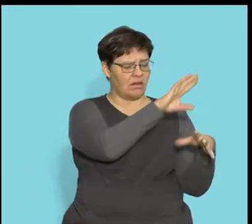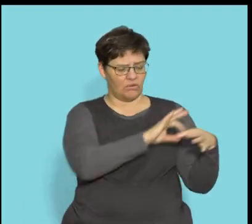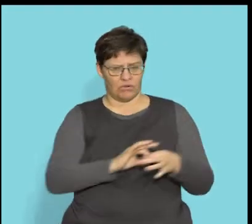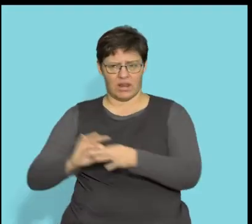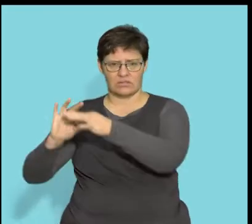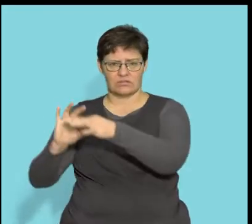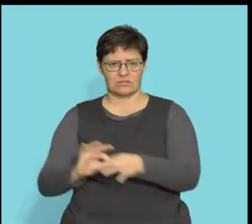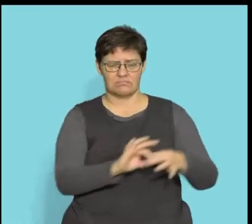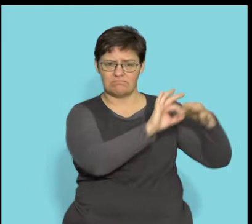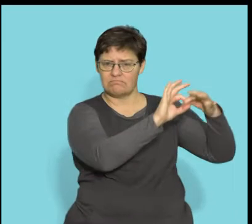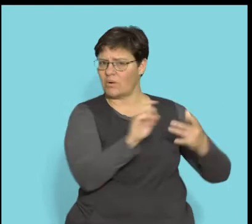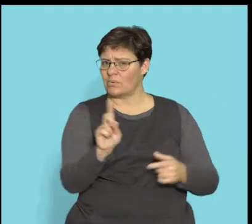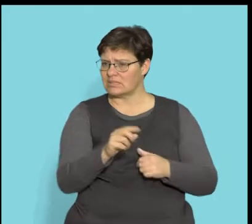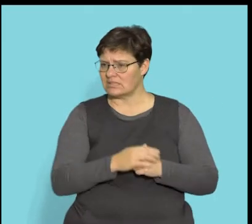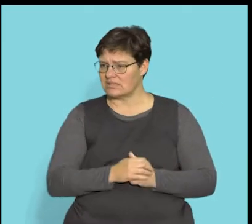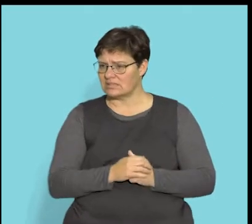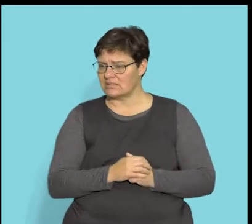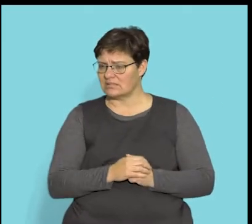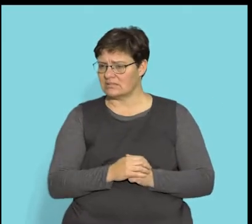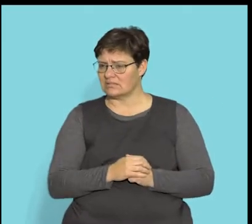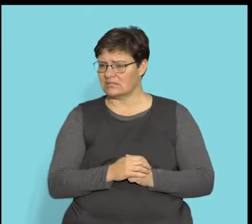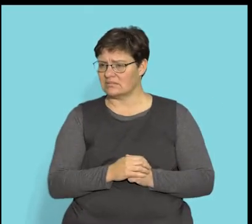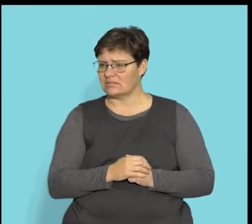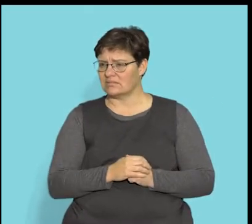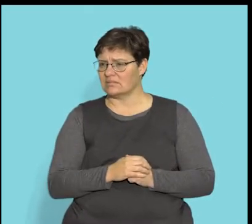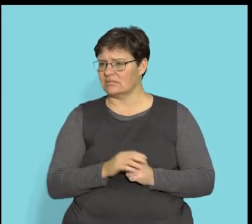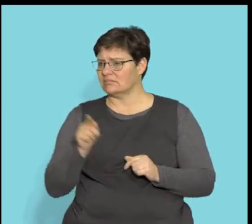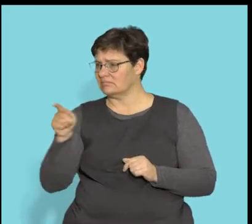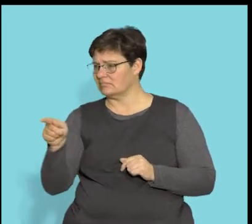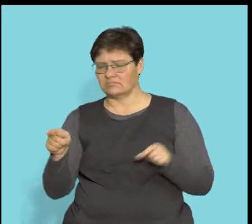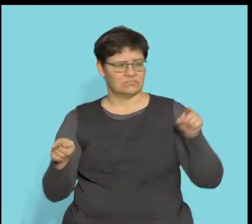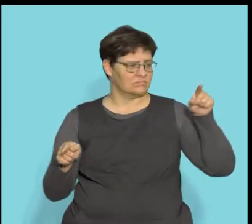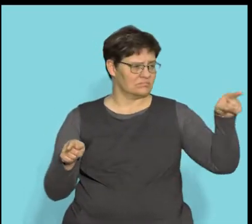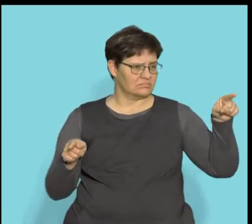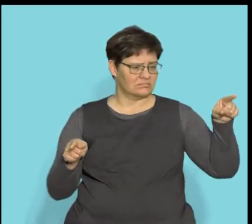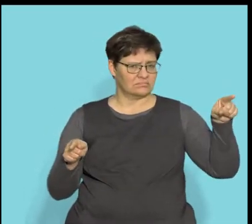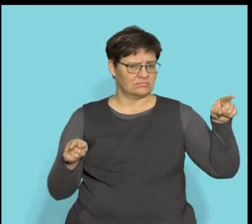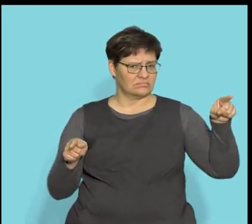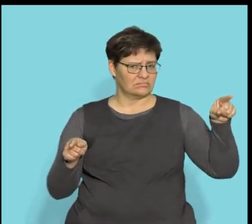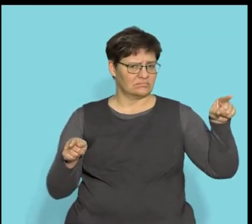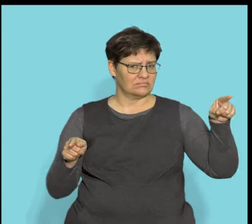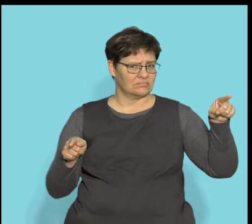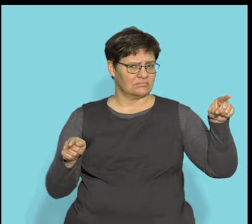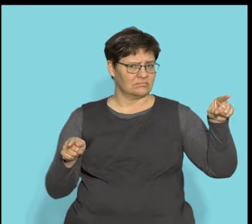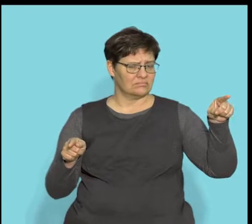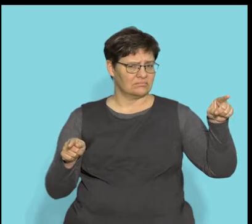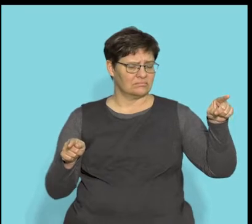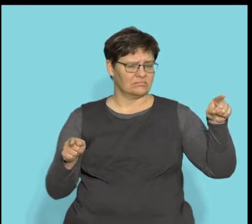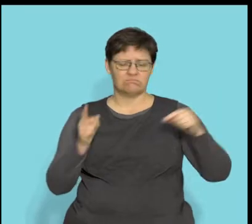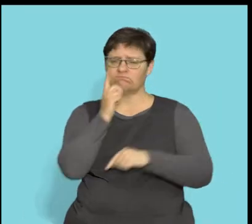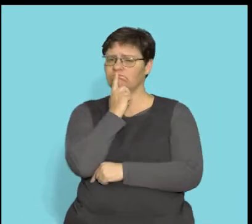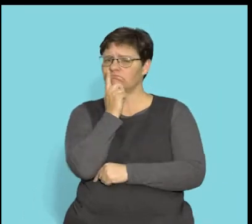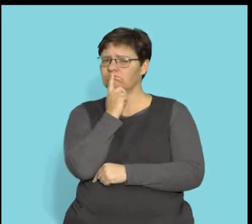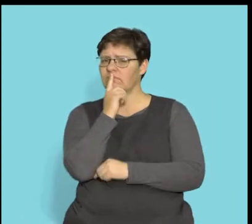any connections between the relationship of the new volume and the scale factor. So I want you to